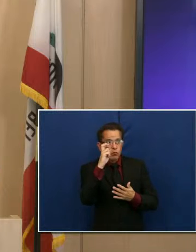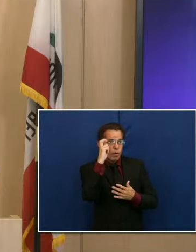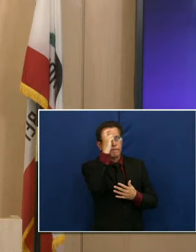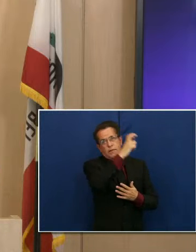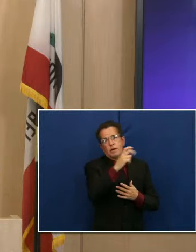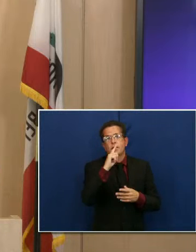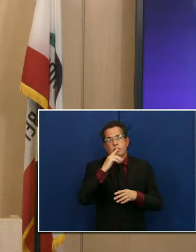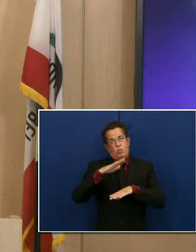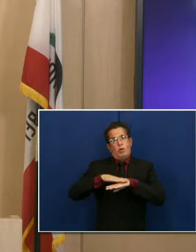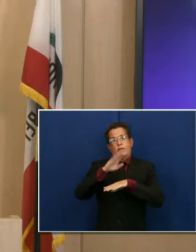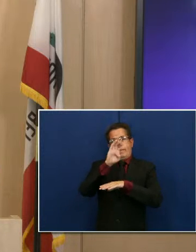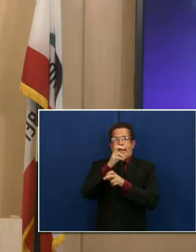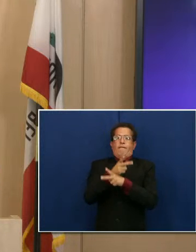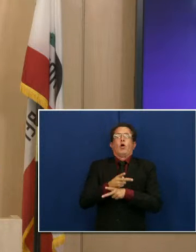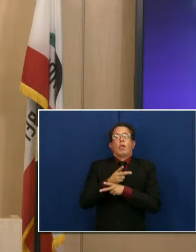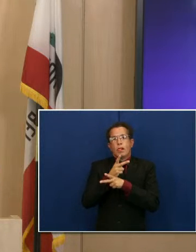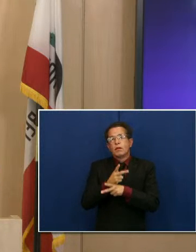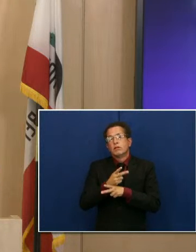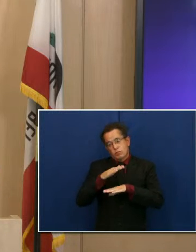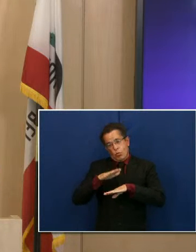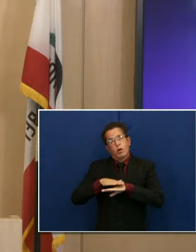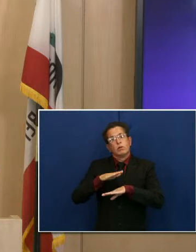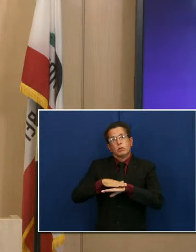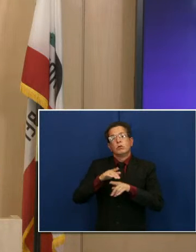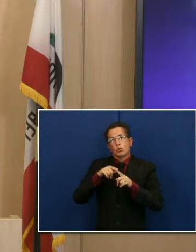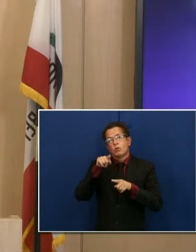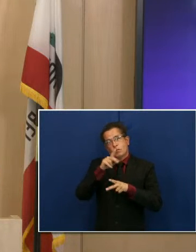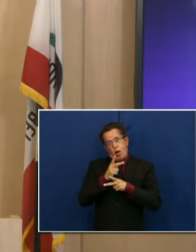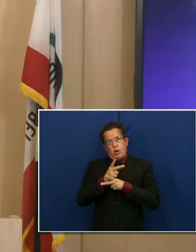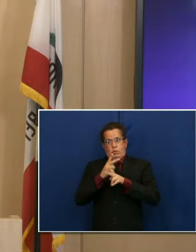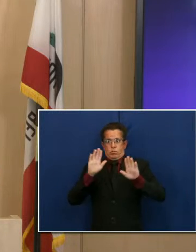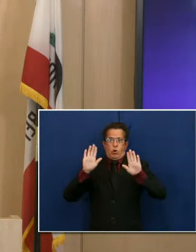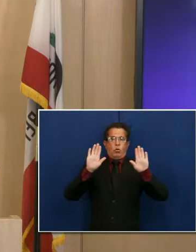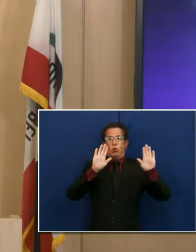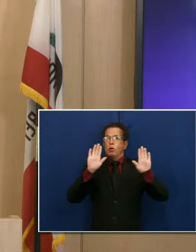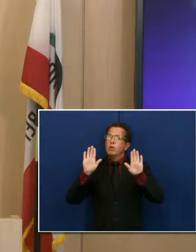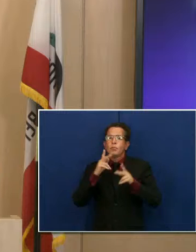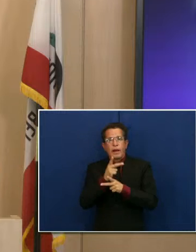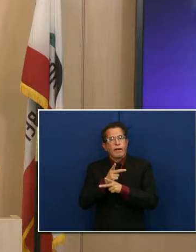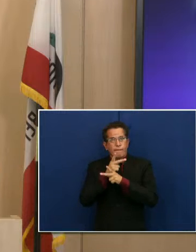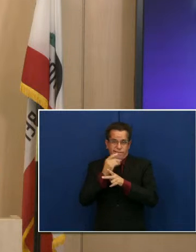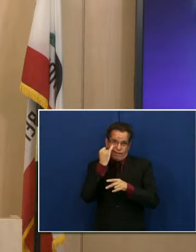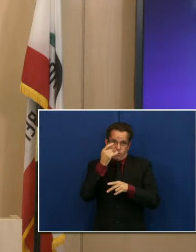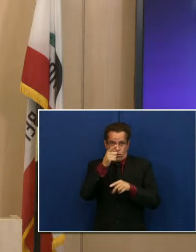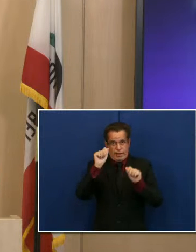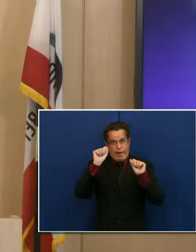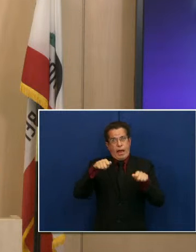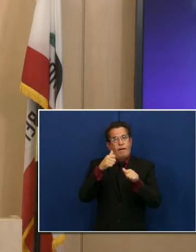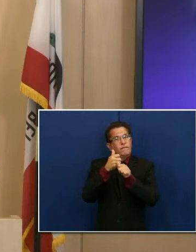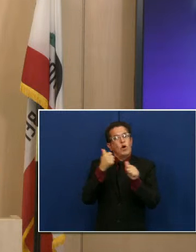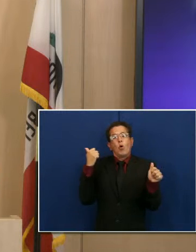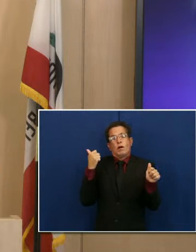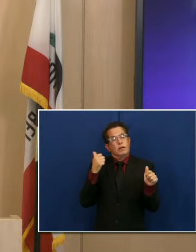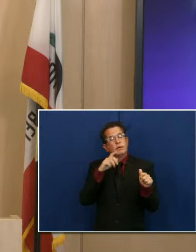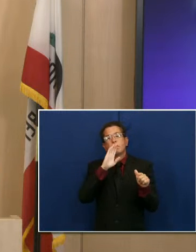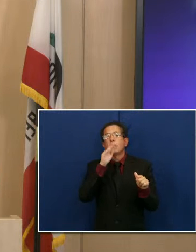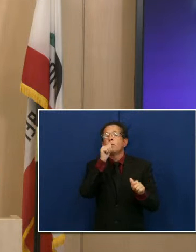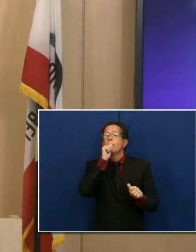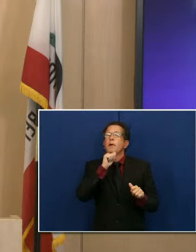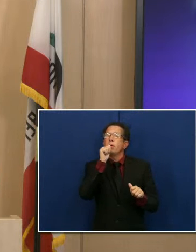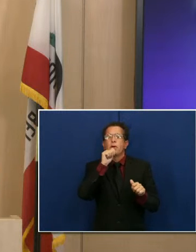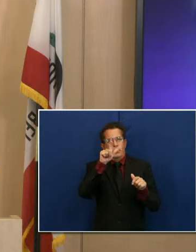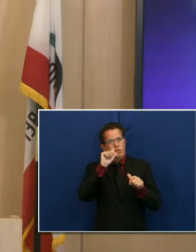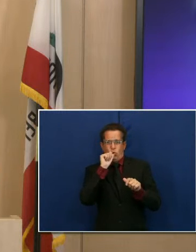extra careful and take extra precautions. But again, if you can avoid it, if you can just hold off on